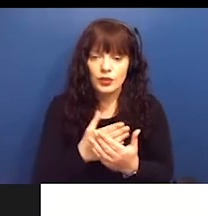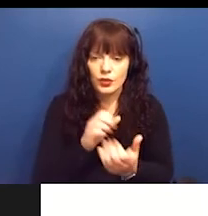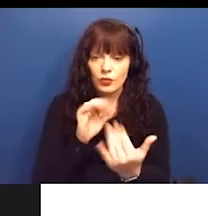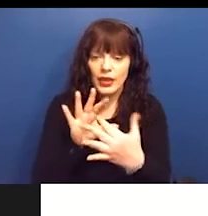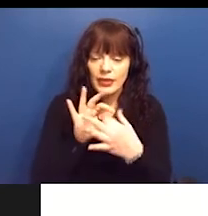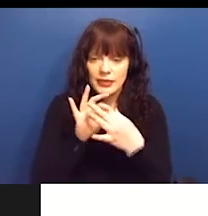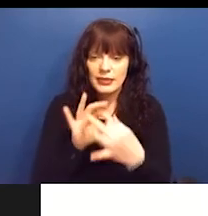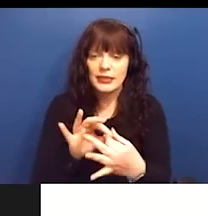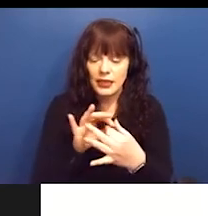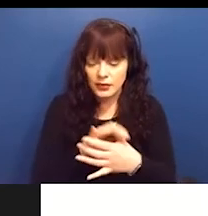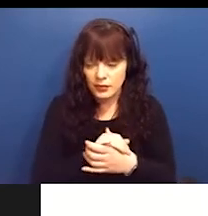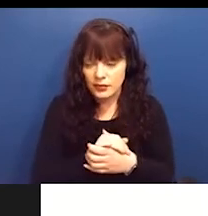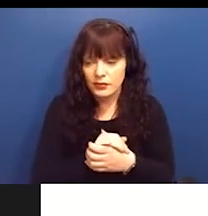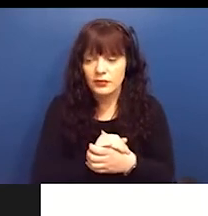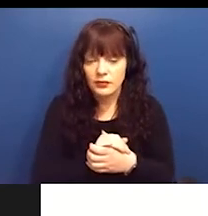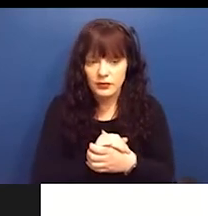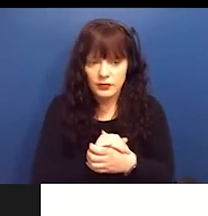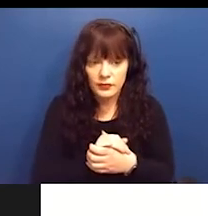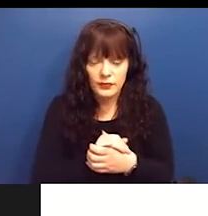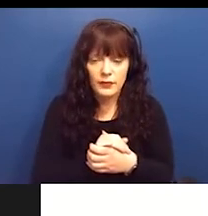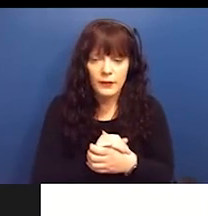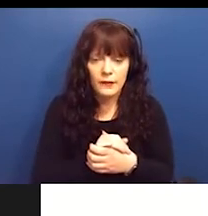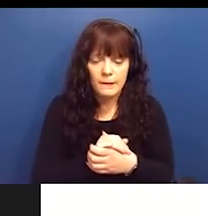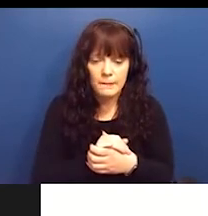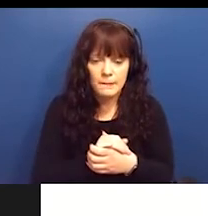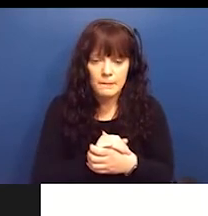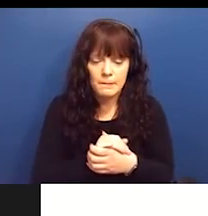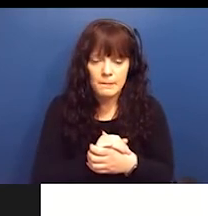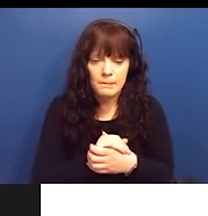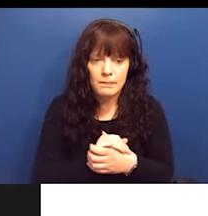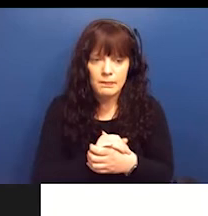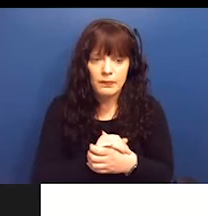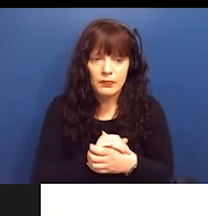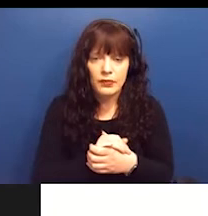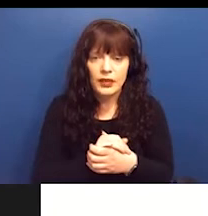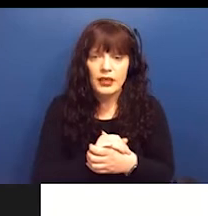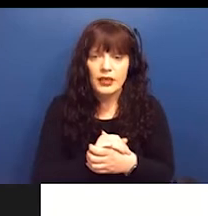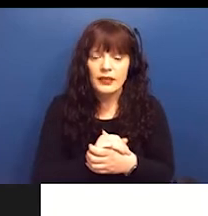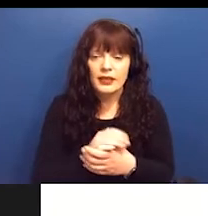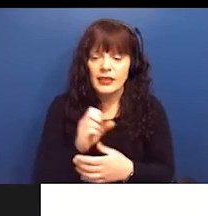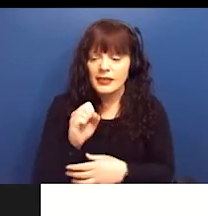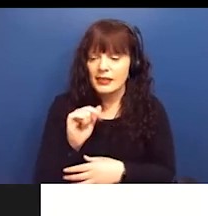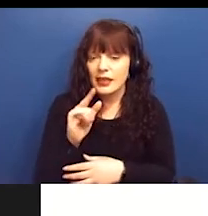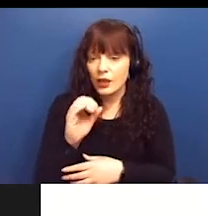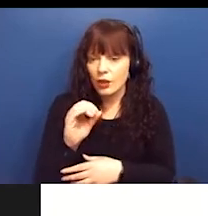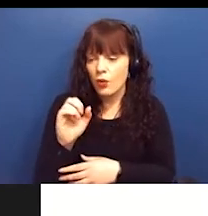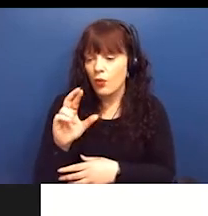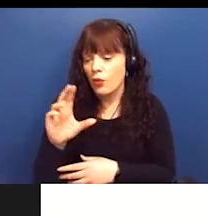to connect back. And I love the silo or solo or collaboration